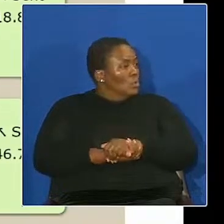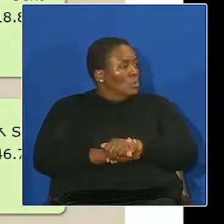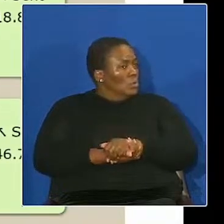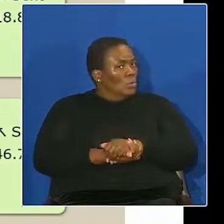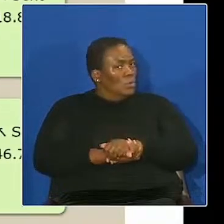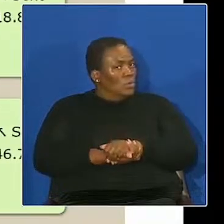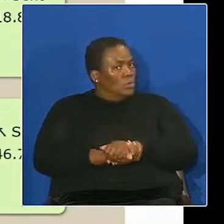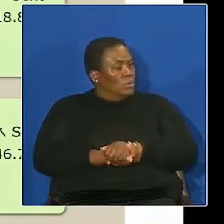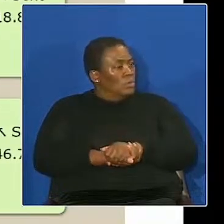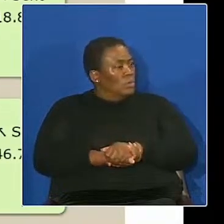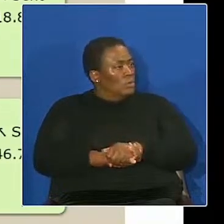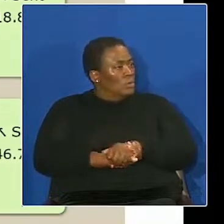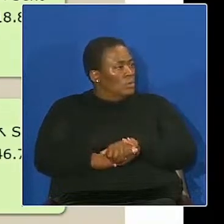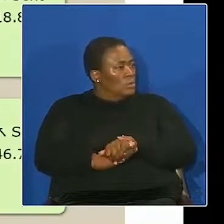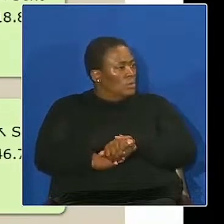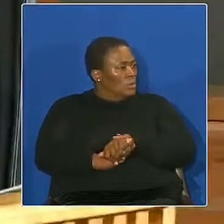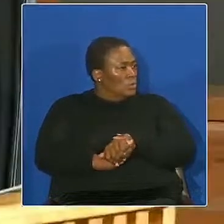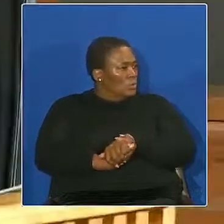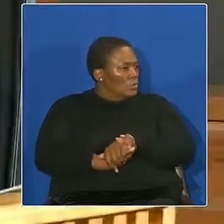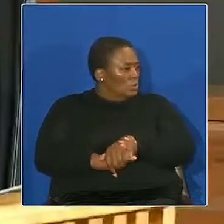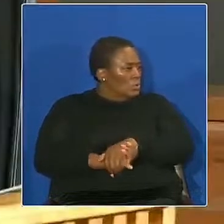the long message.